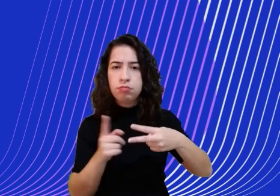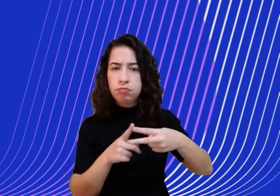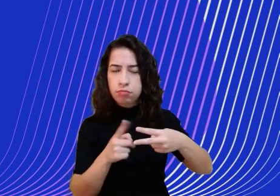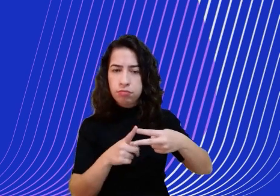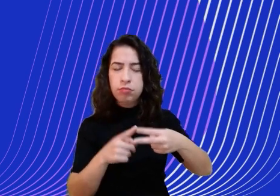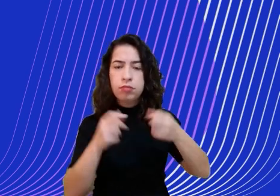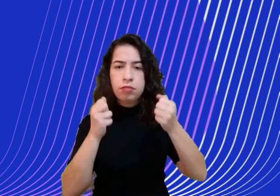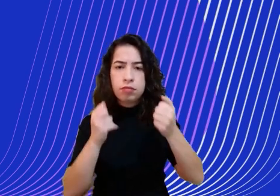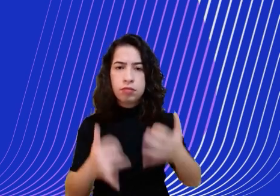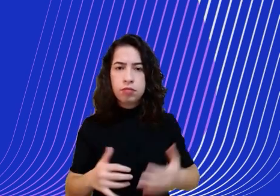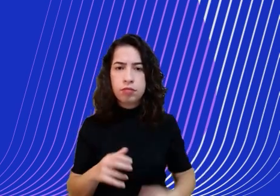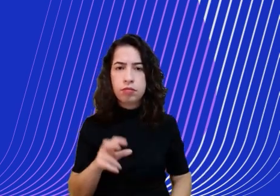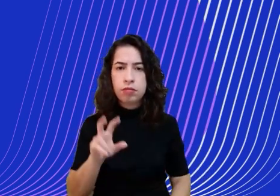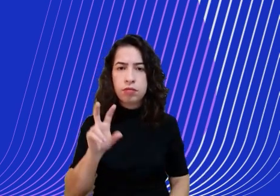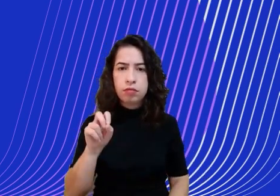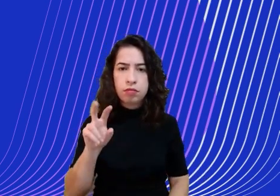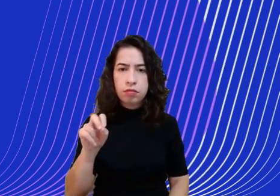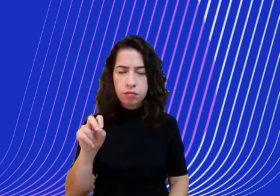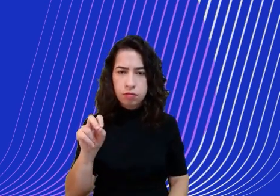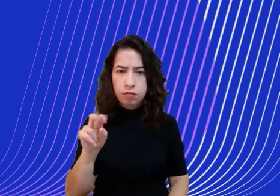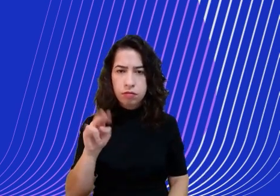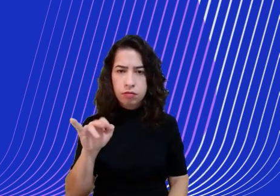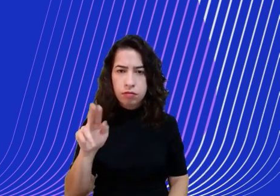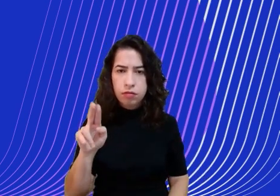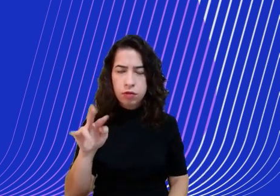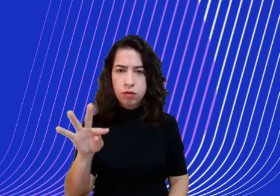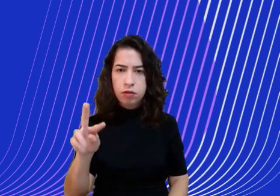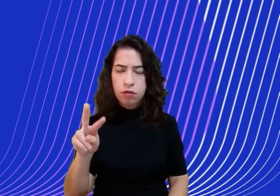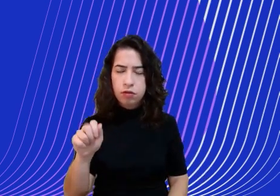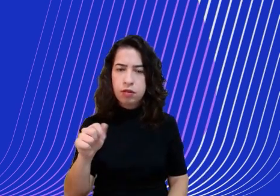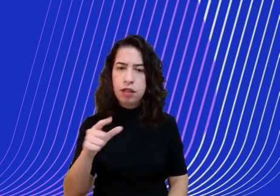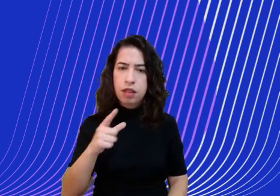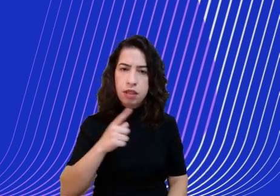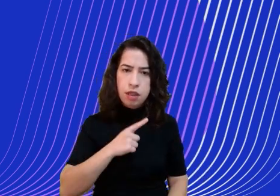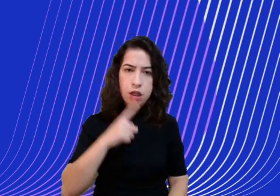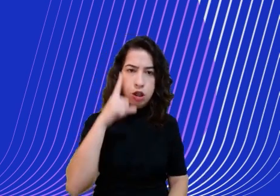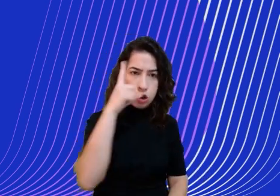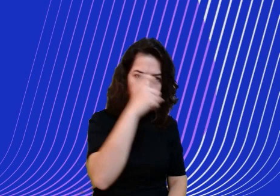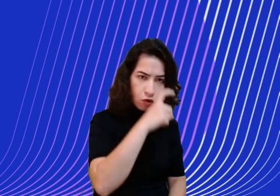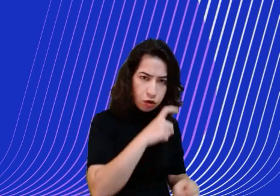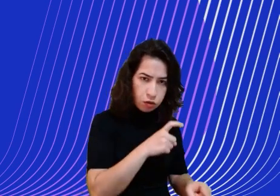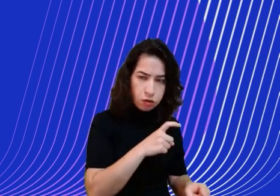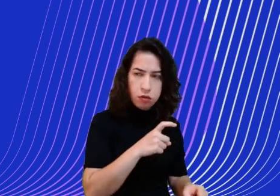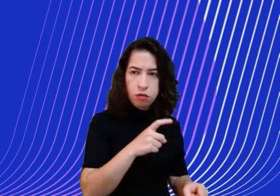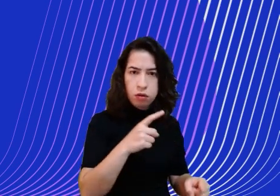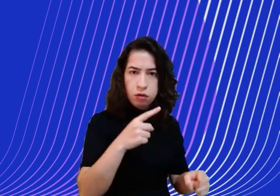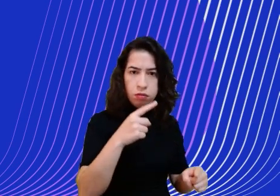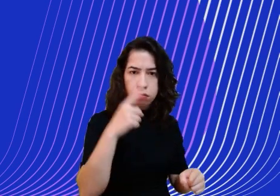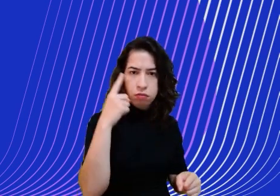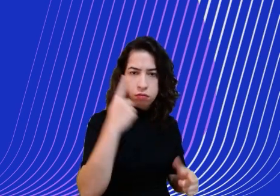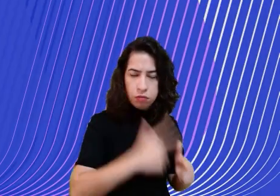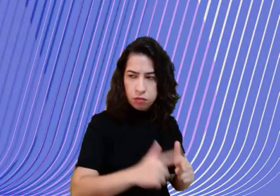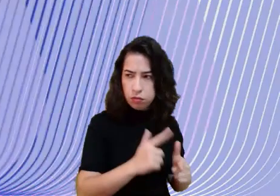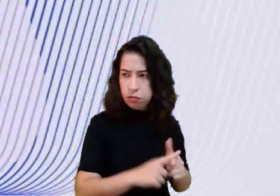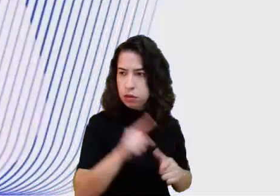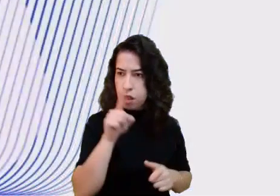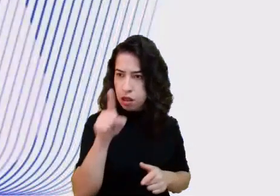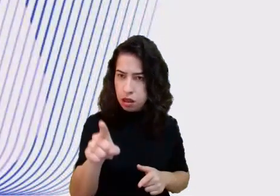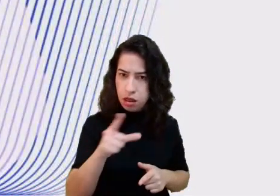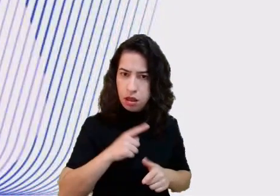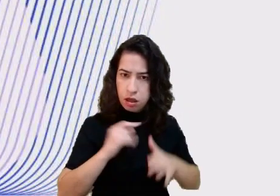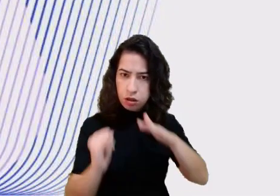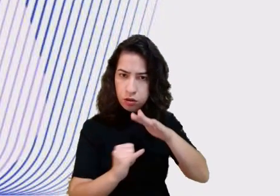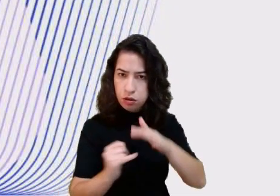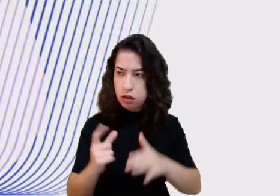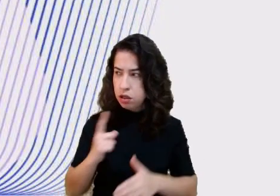Do you know that old project, I have this challenge, I have this institute, I have this capital,